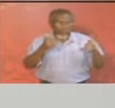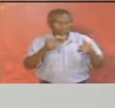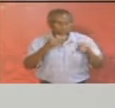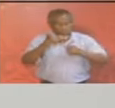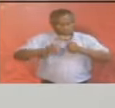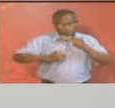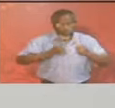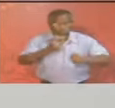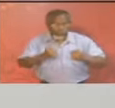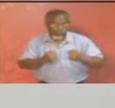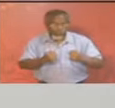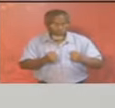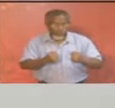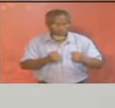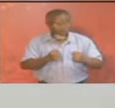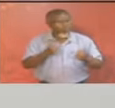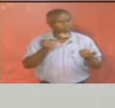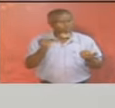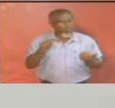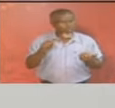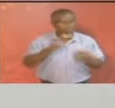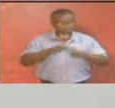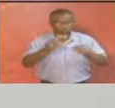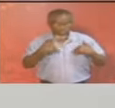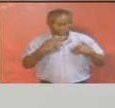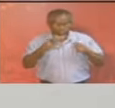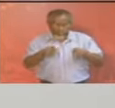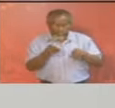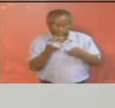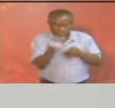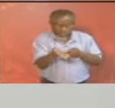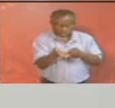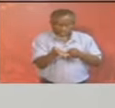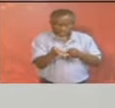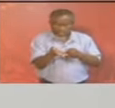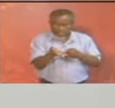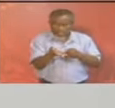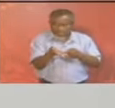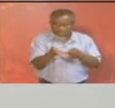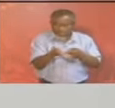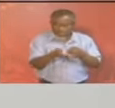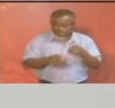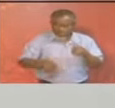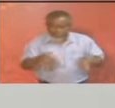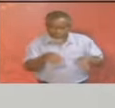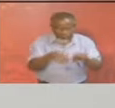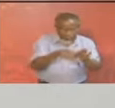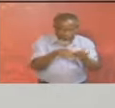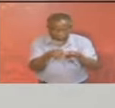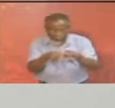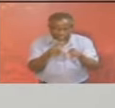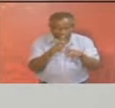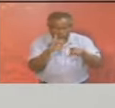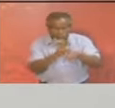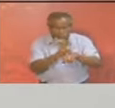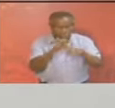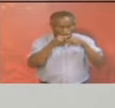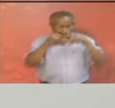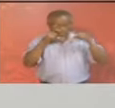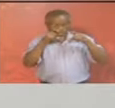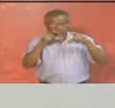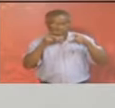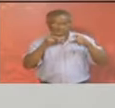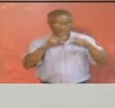are playing the sport in face masks, we certainly want to discourage large gatherings, and anyone who is in attendance